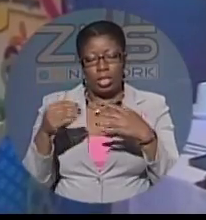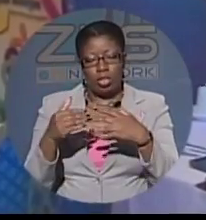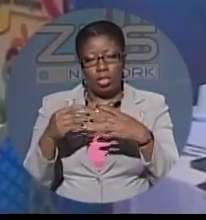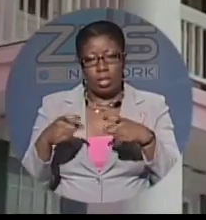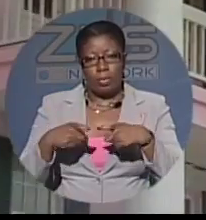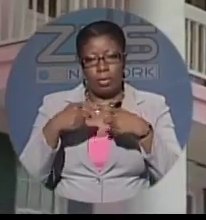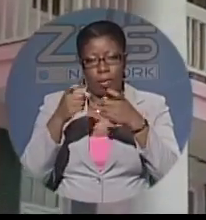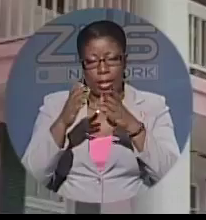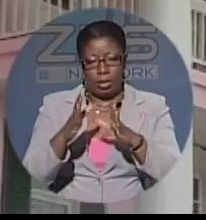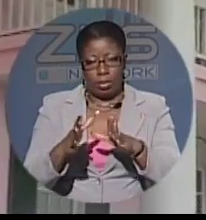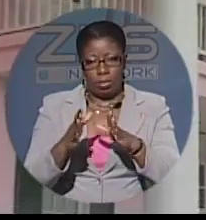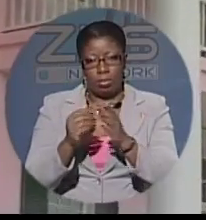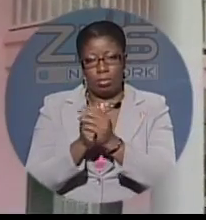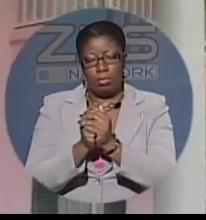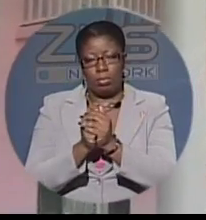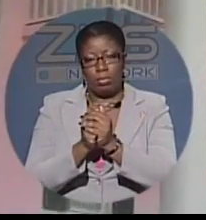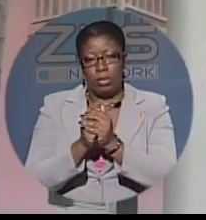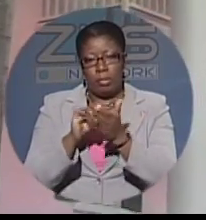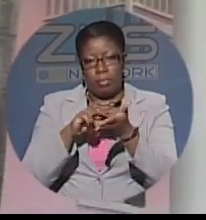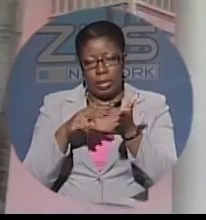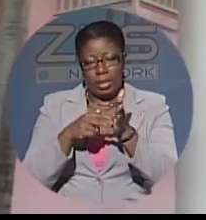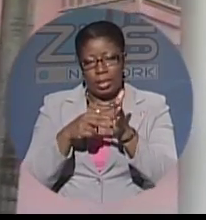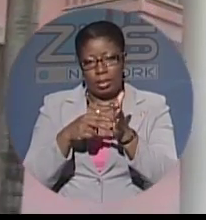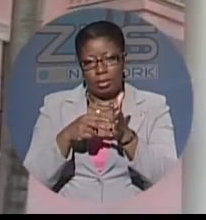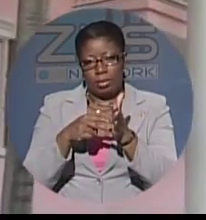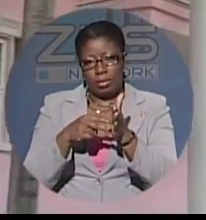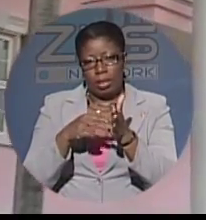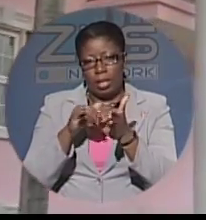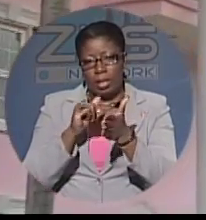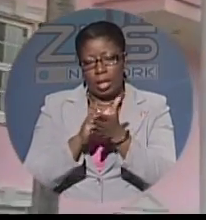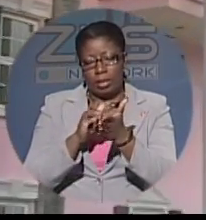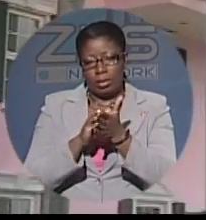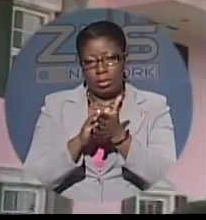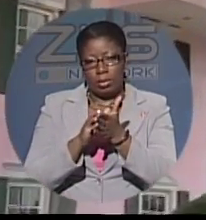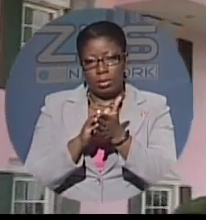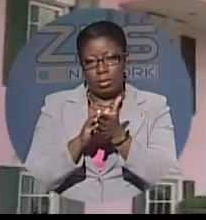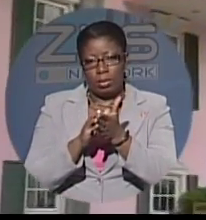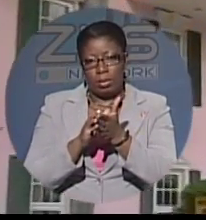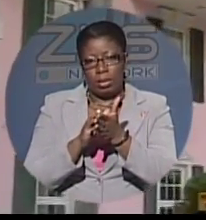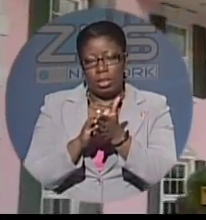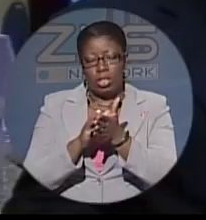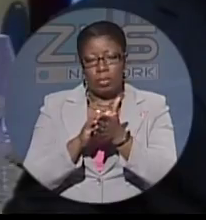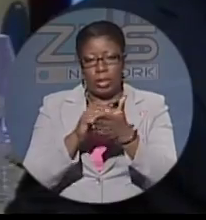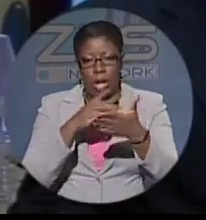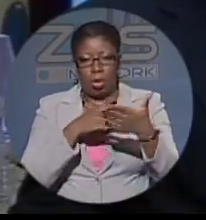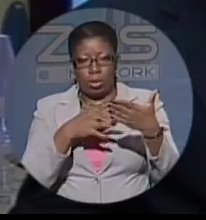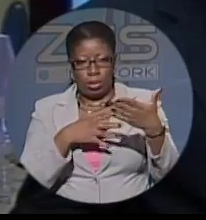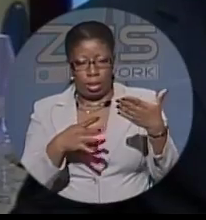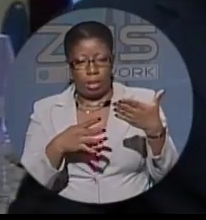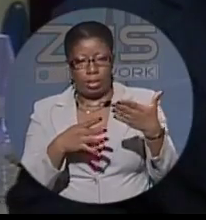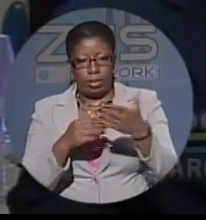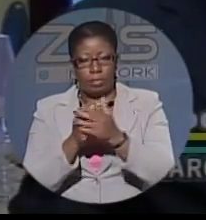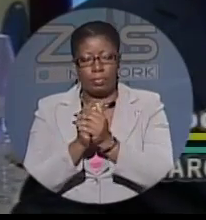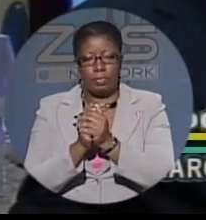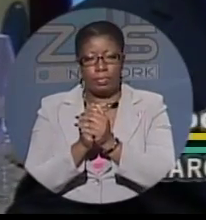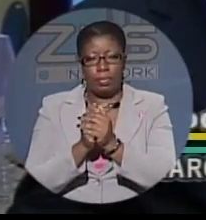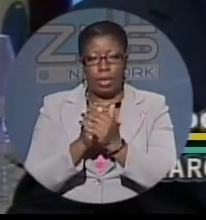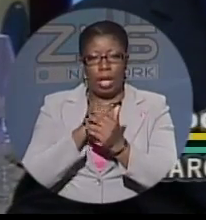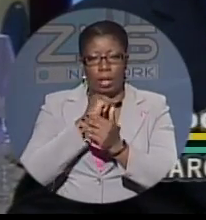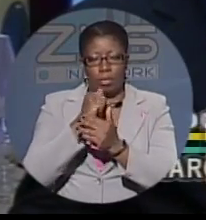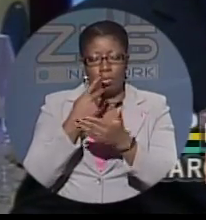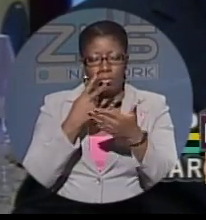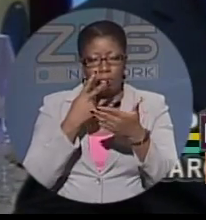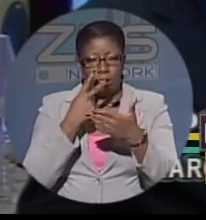Johnson noted that the role of the regulator must first be defined. No one seemed to know. I've never seen or heard of